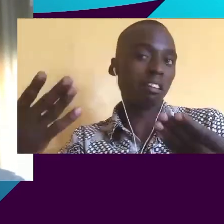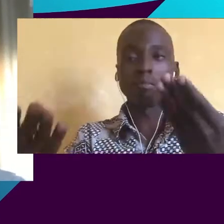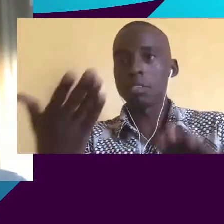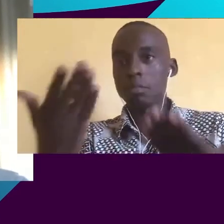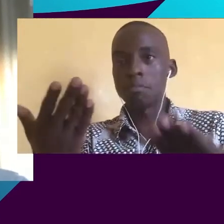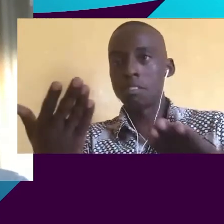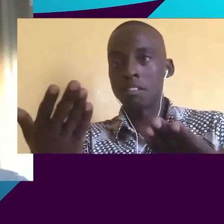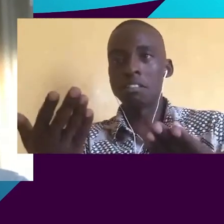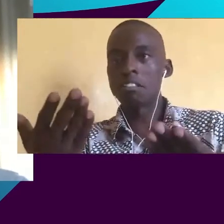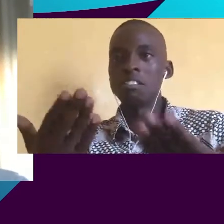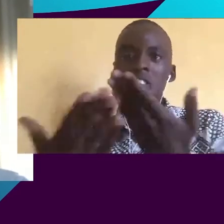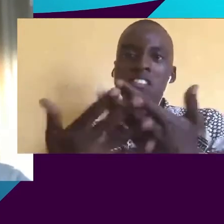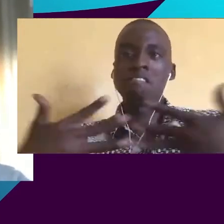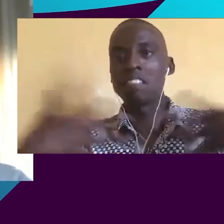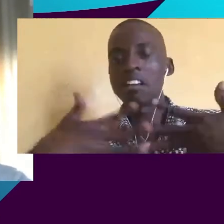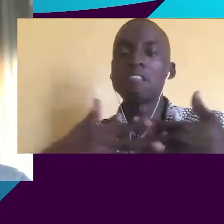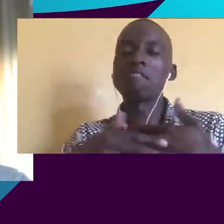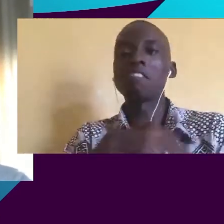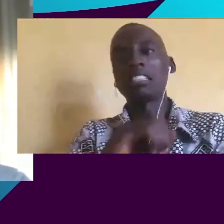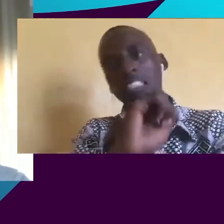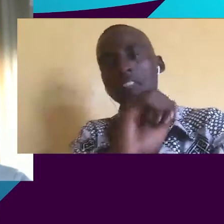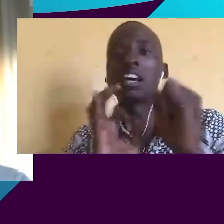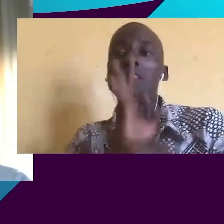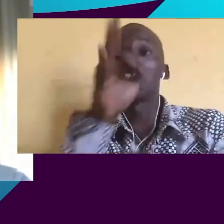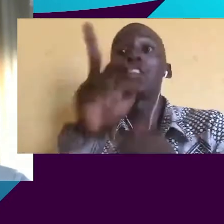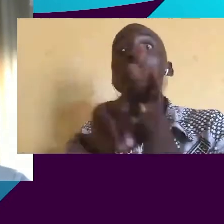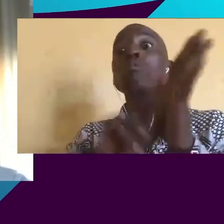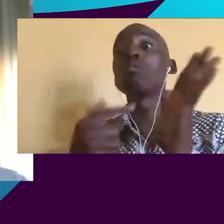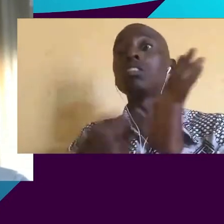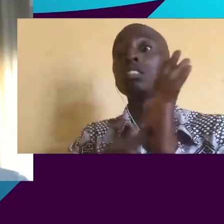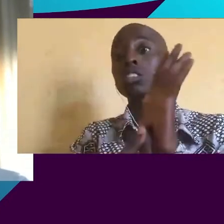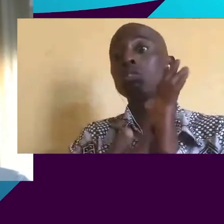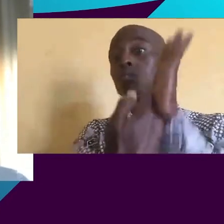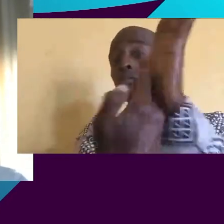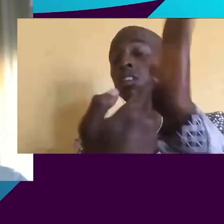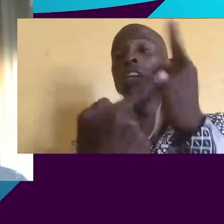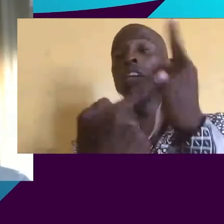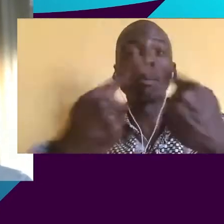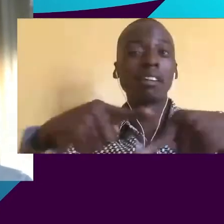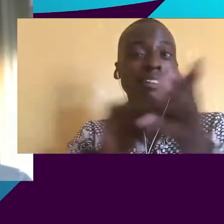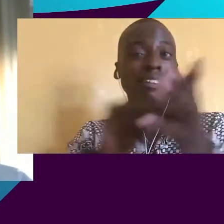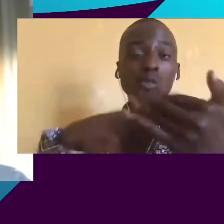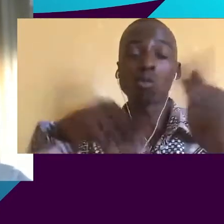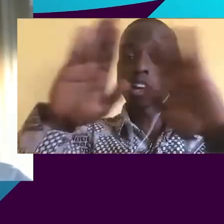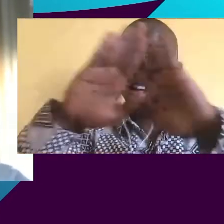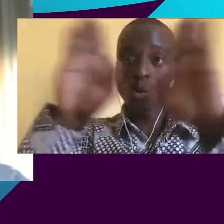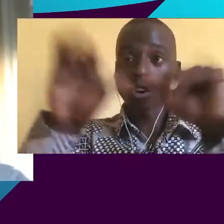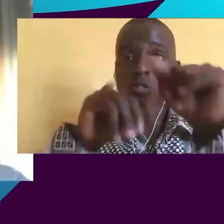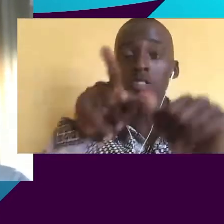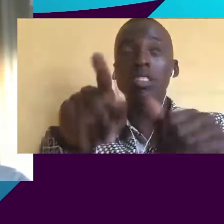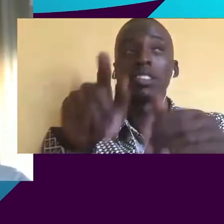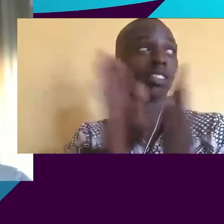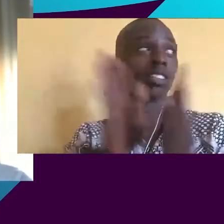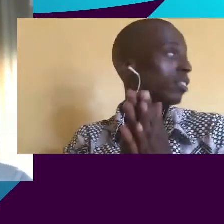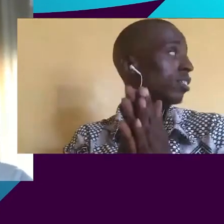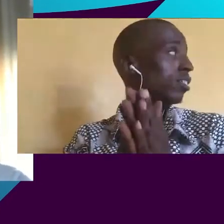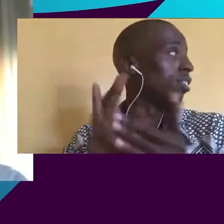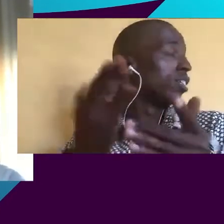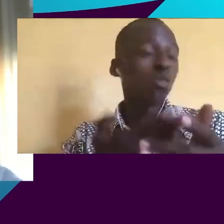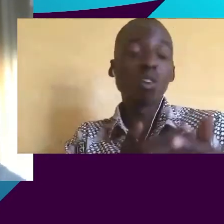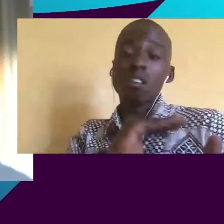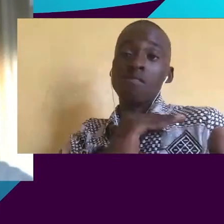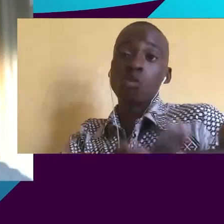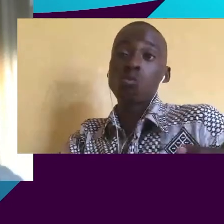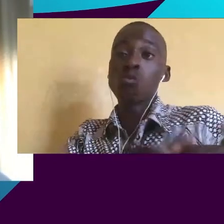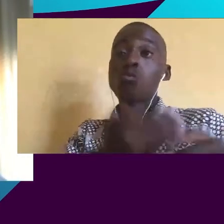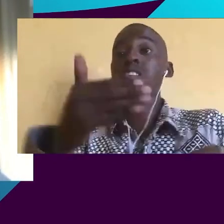her future to report. But again, we are aware of this. Then we have a women football